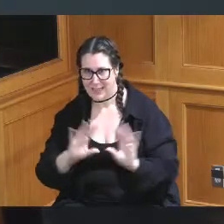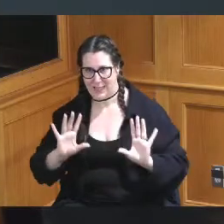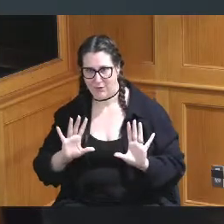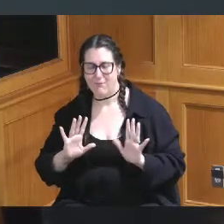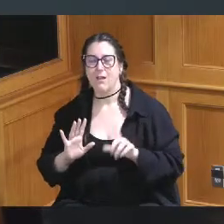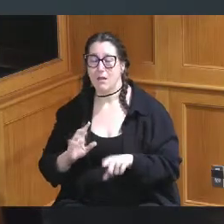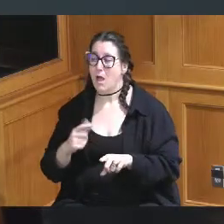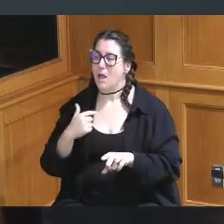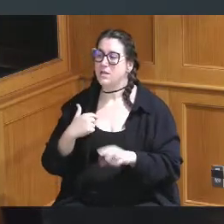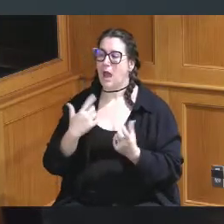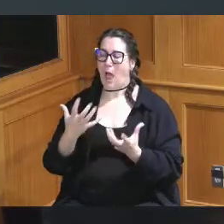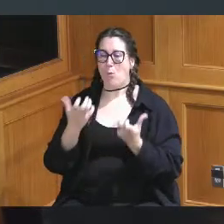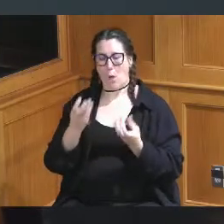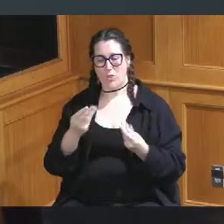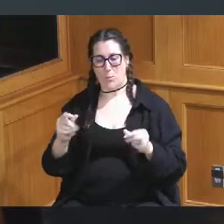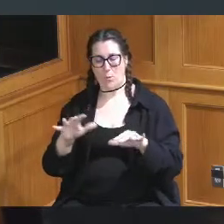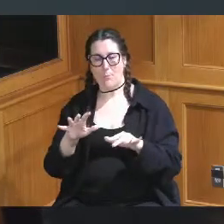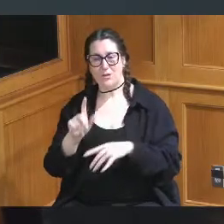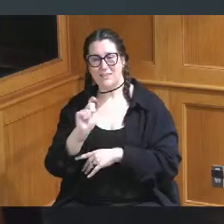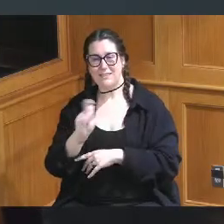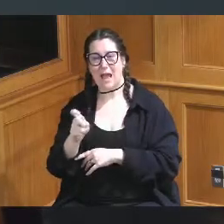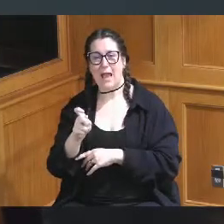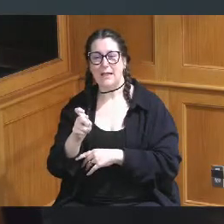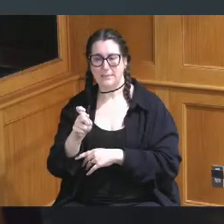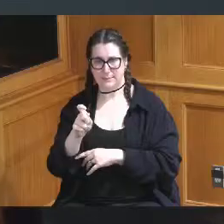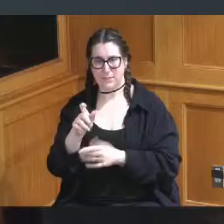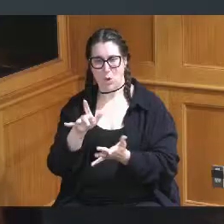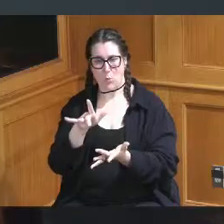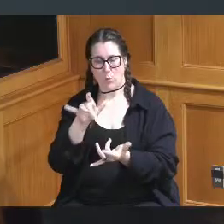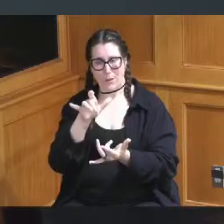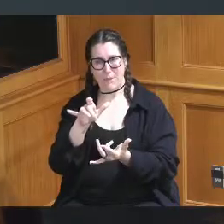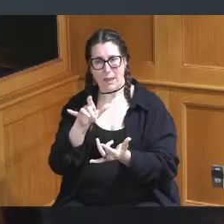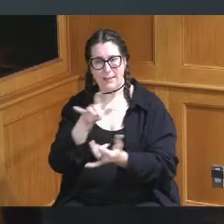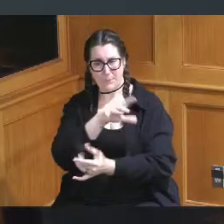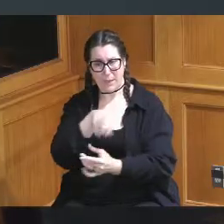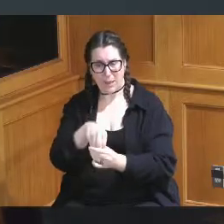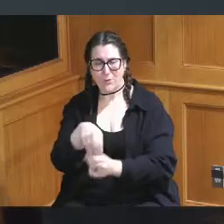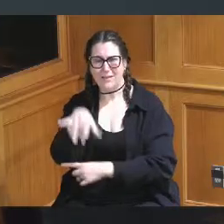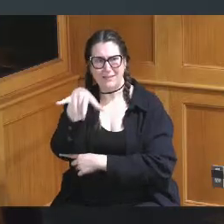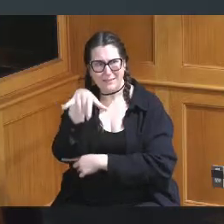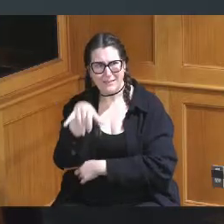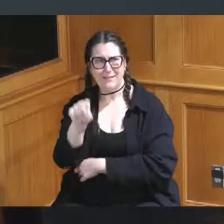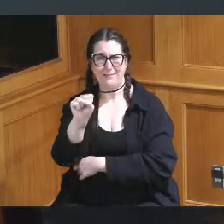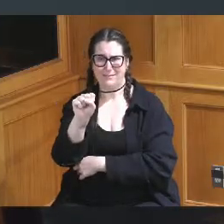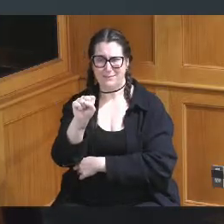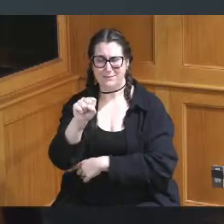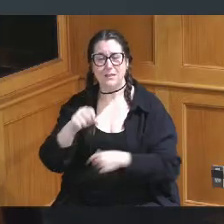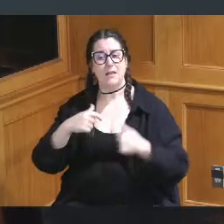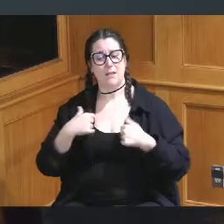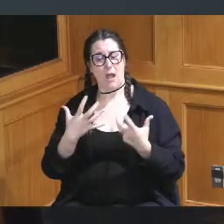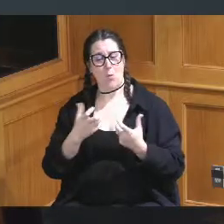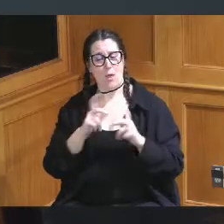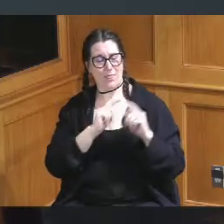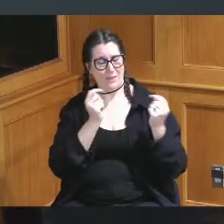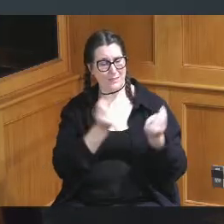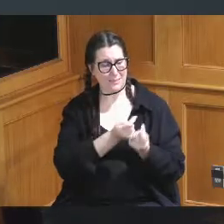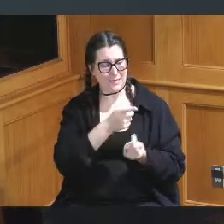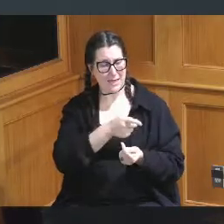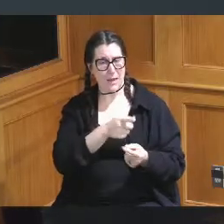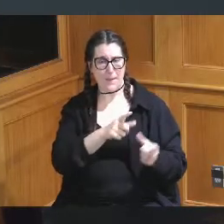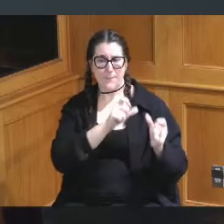Did I want the property tax rebate to continue to be included? Yes. Did I want the team to commit to